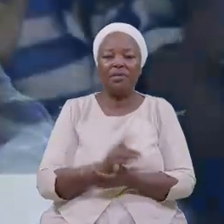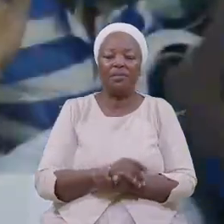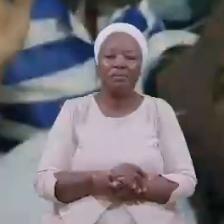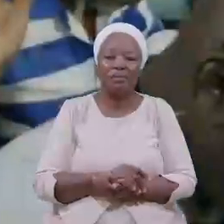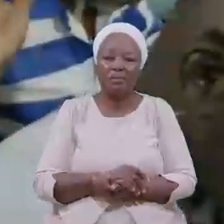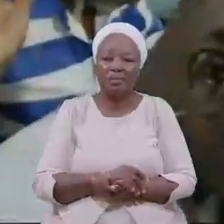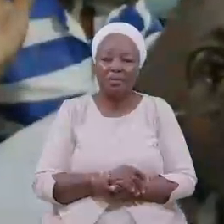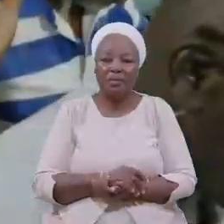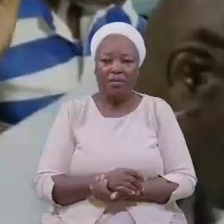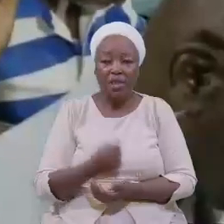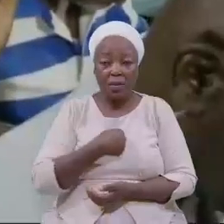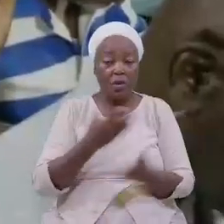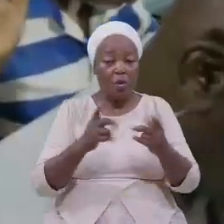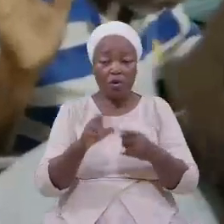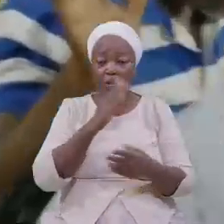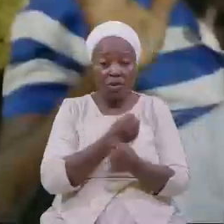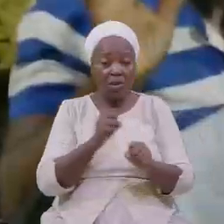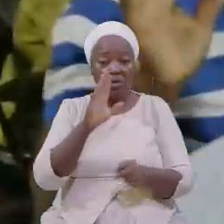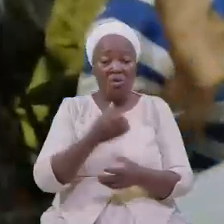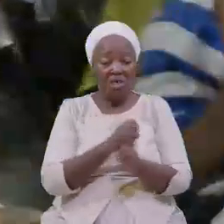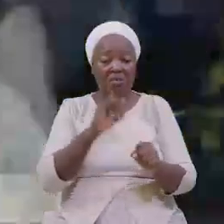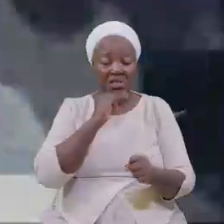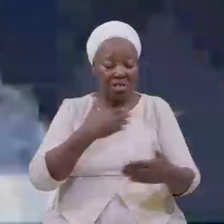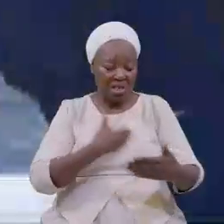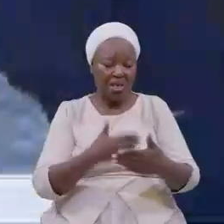I want to be saved. Your salvation is very near.